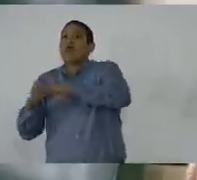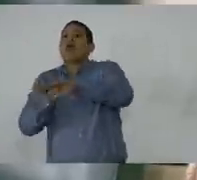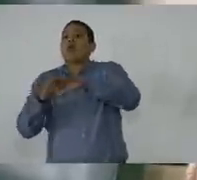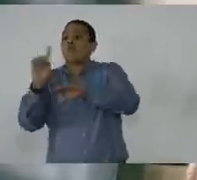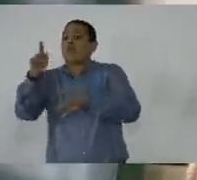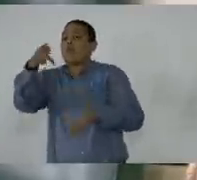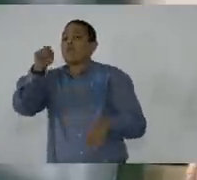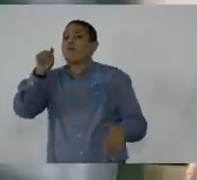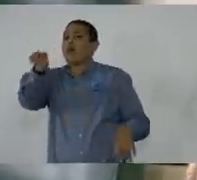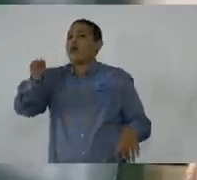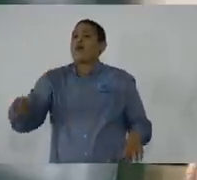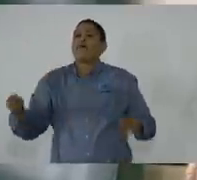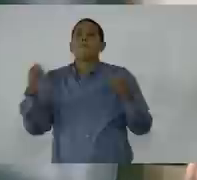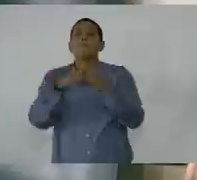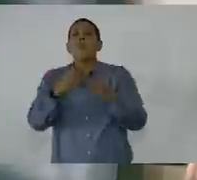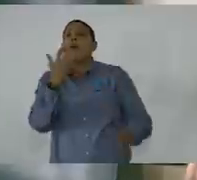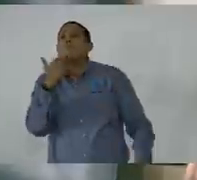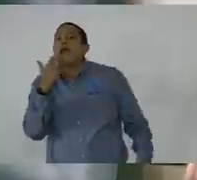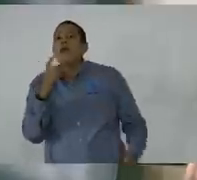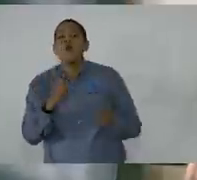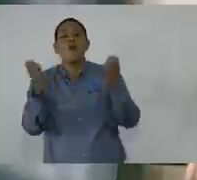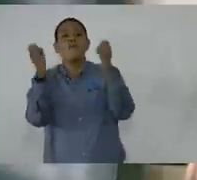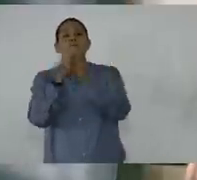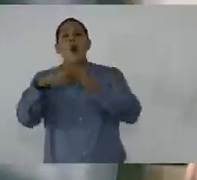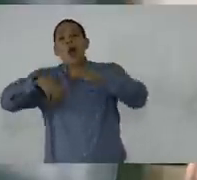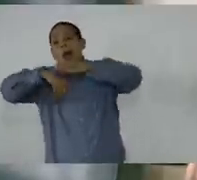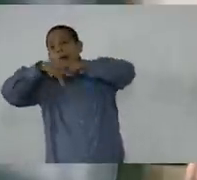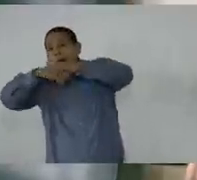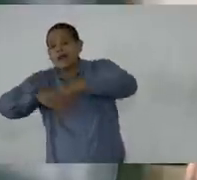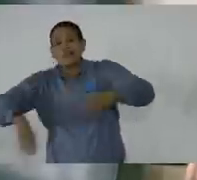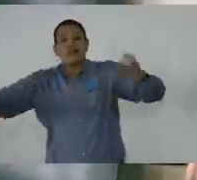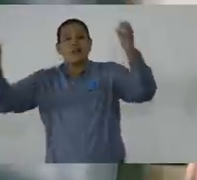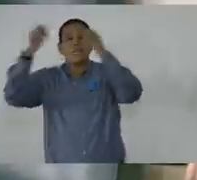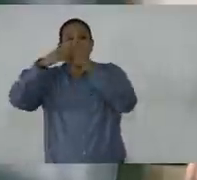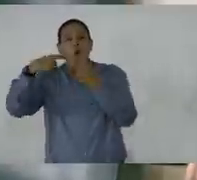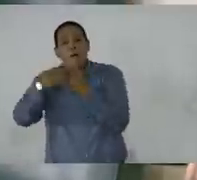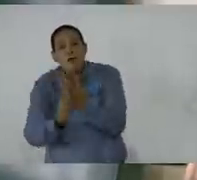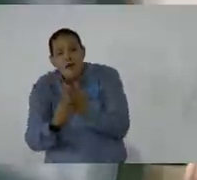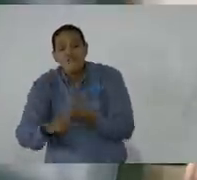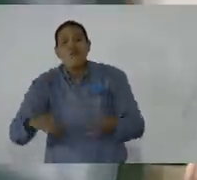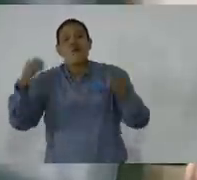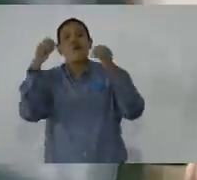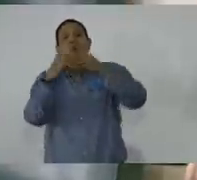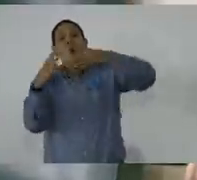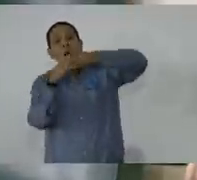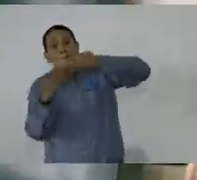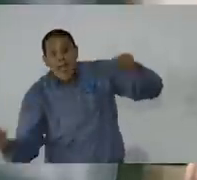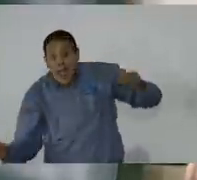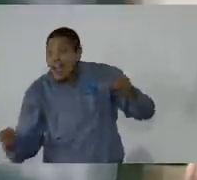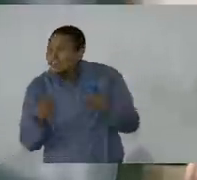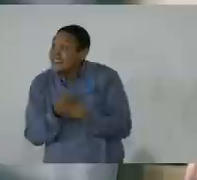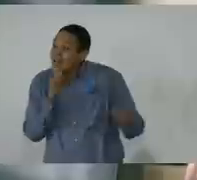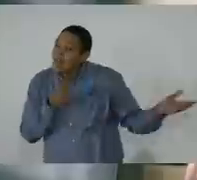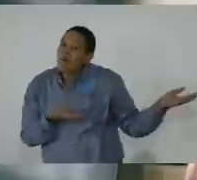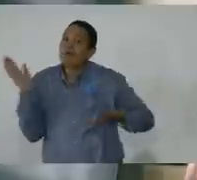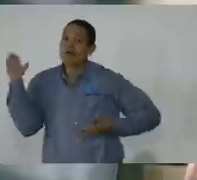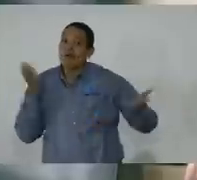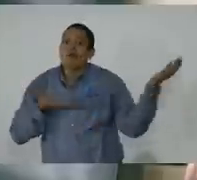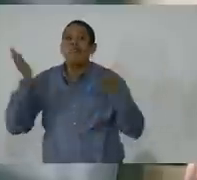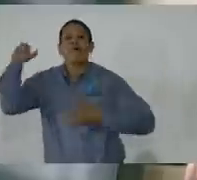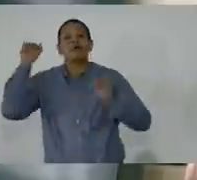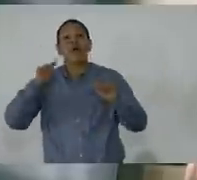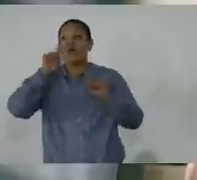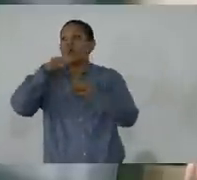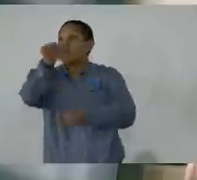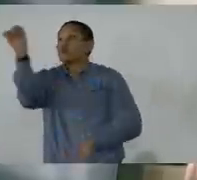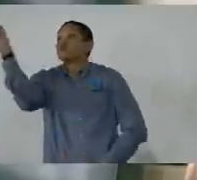mango, more ackee, more breadfruit, and avocados, as well as other crops for export. When you drive, Madam